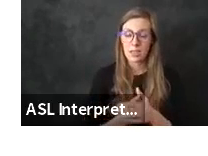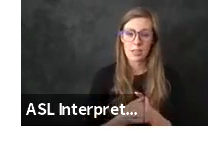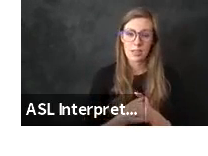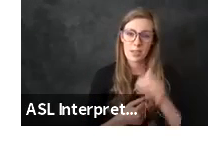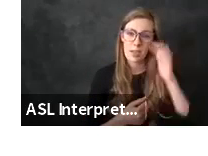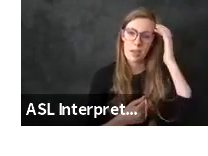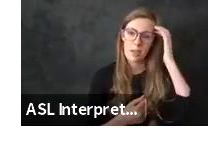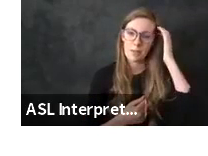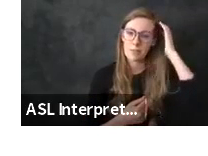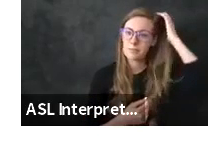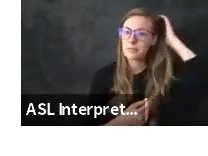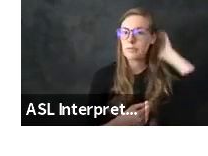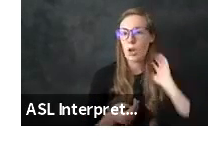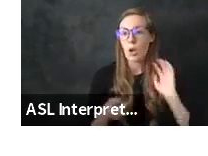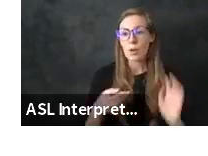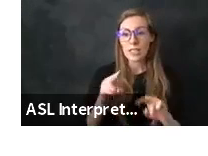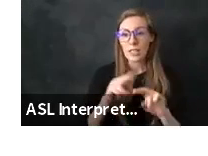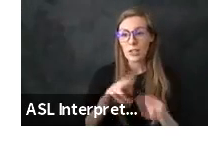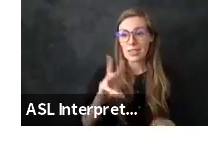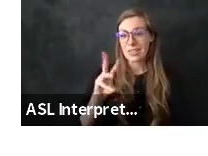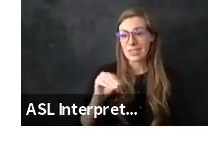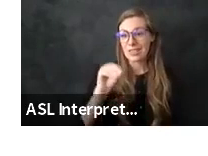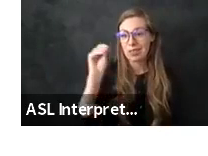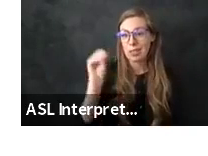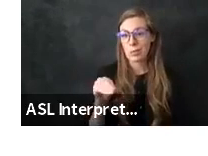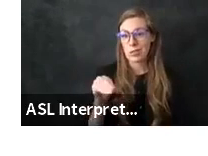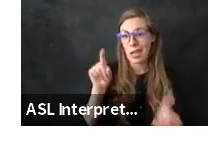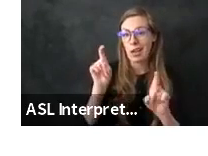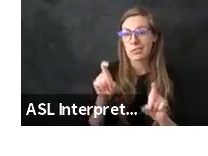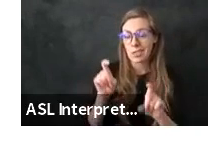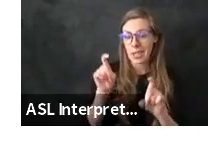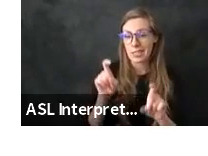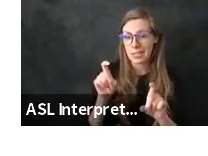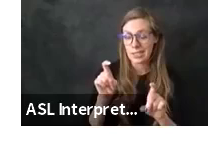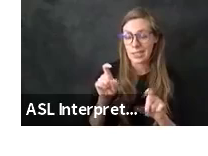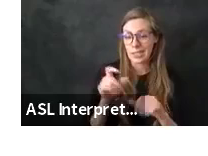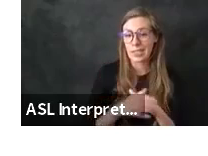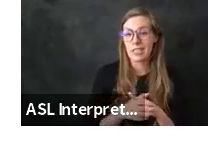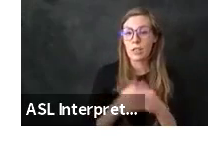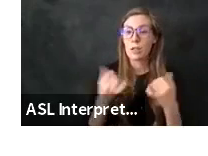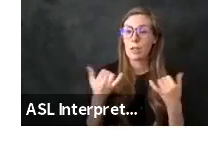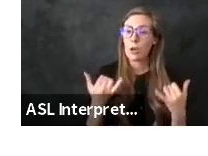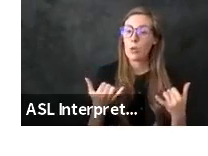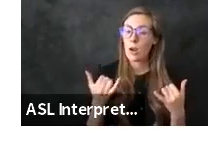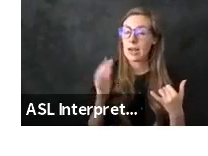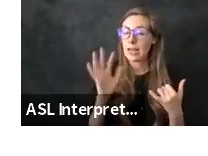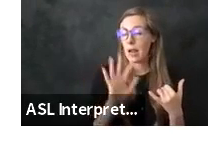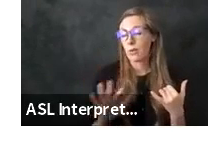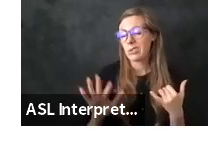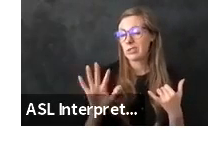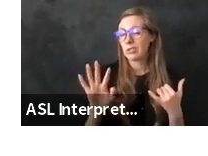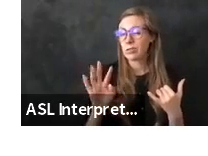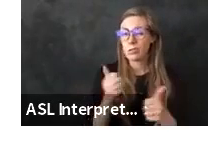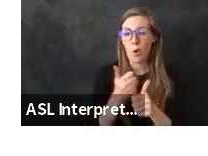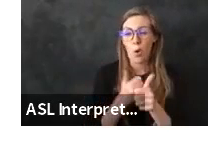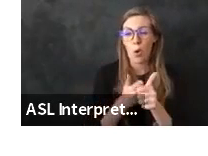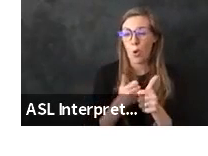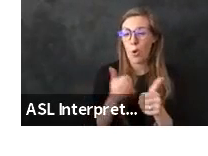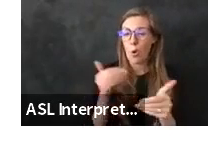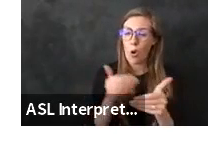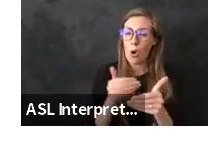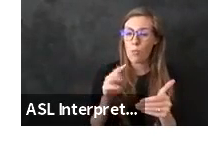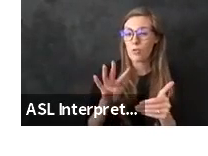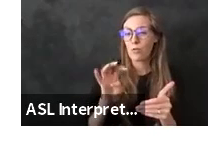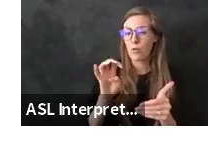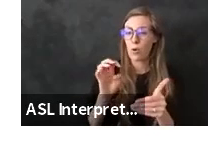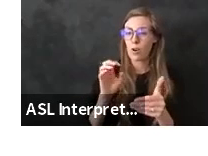increase of 60%. Our testing volume as of today is at almost 400 tests per 100,000